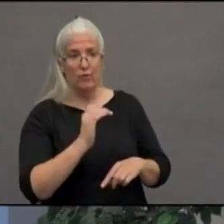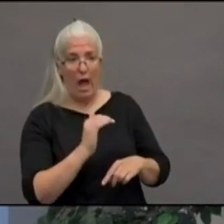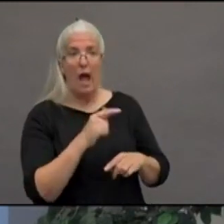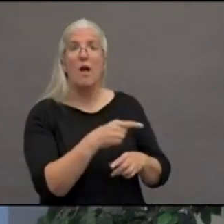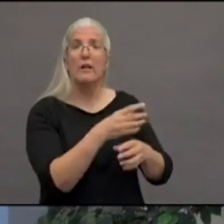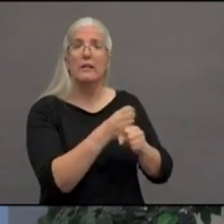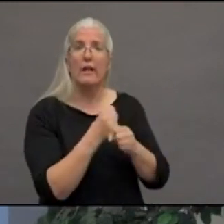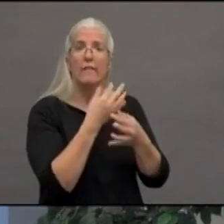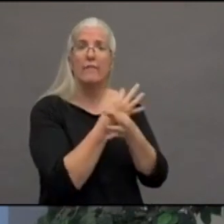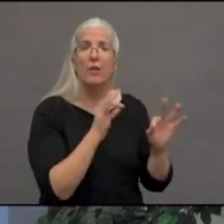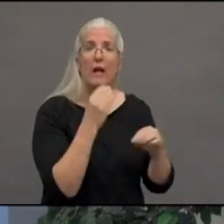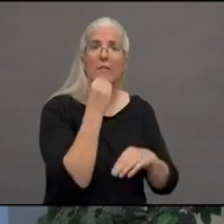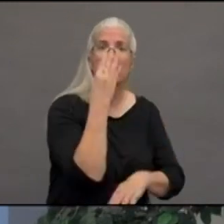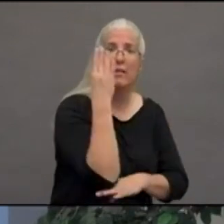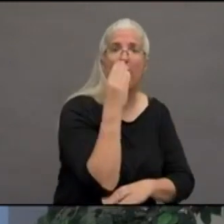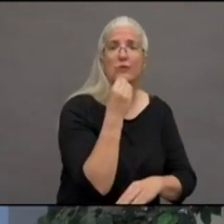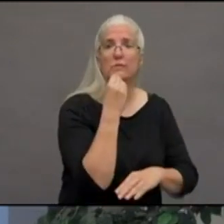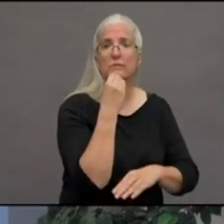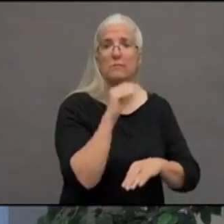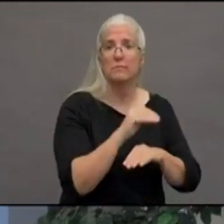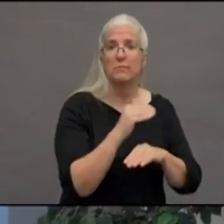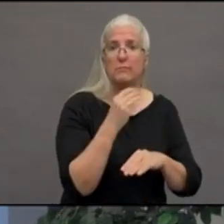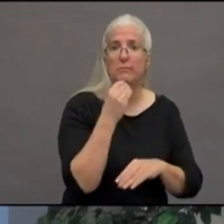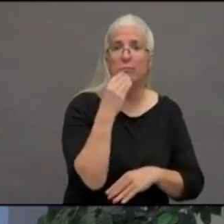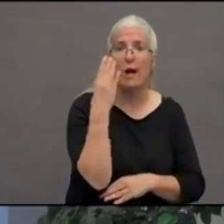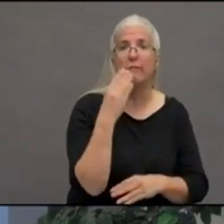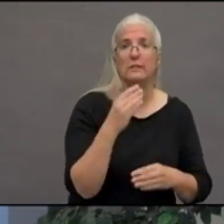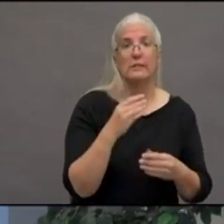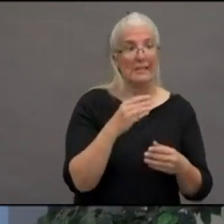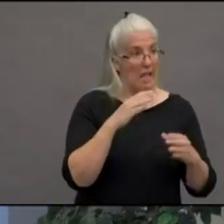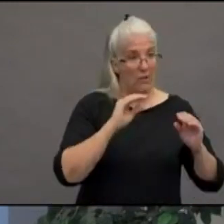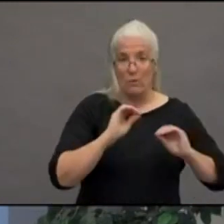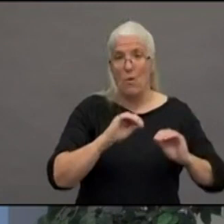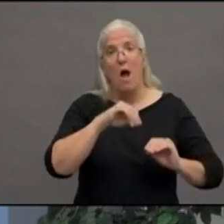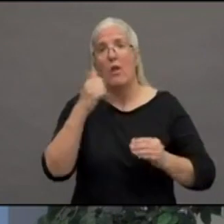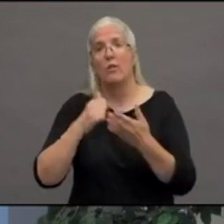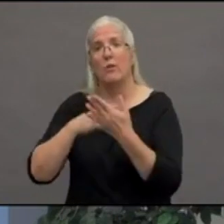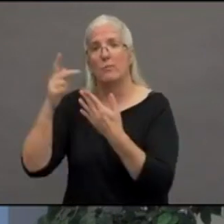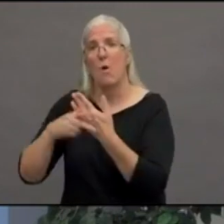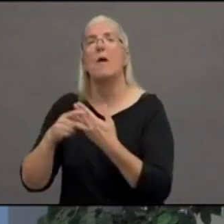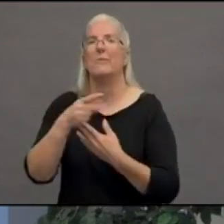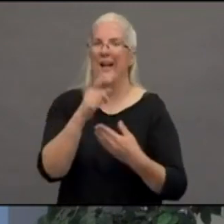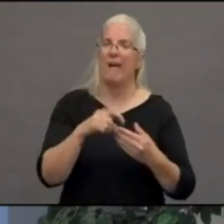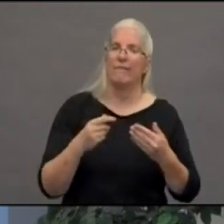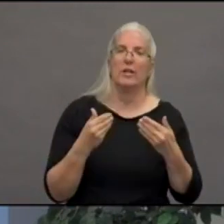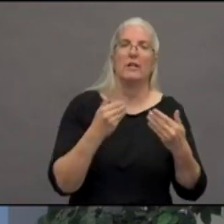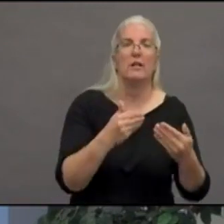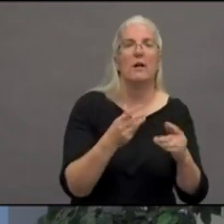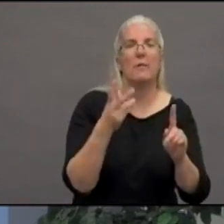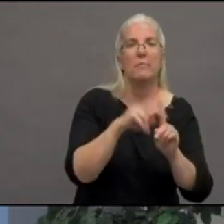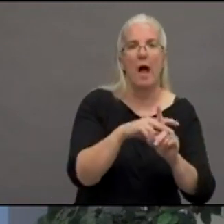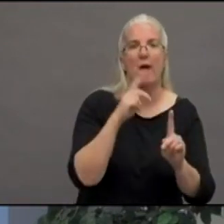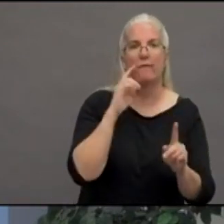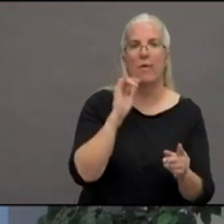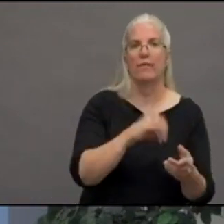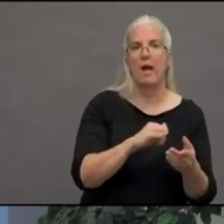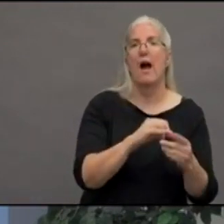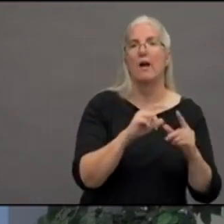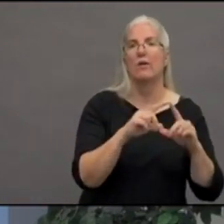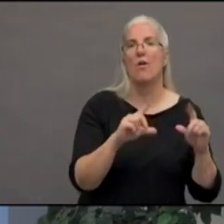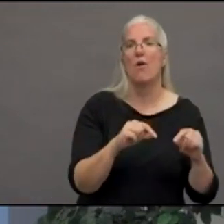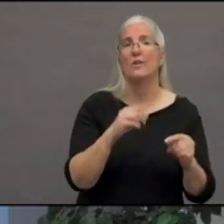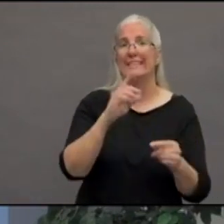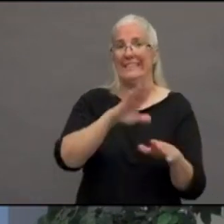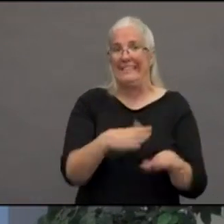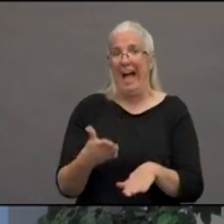but you also did not necessarily have another government program, you actually do need to apply. That deadline is coming up. It's July 15th,